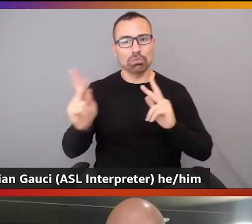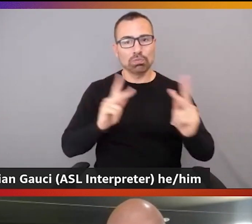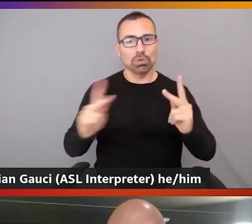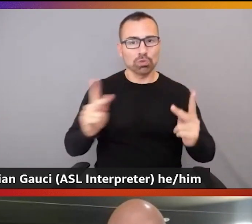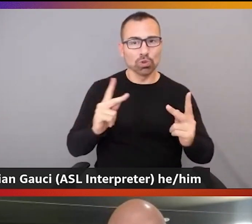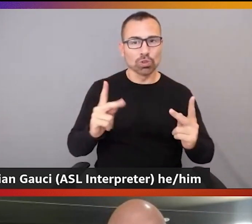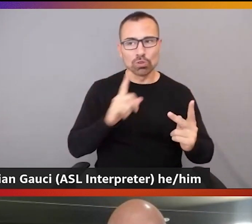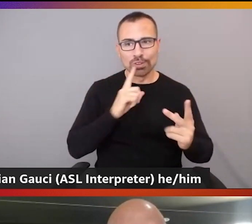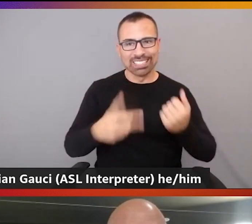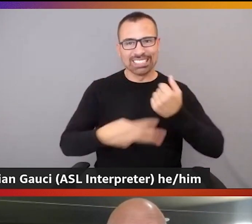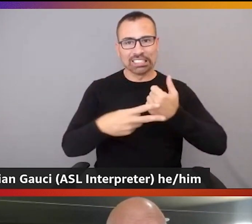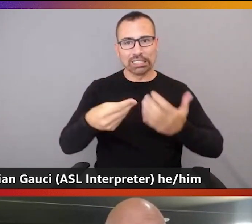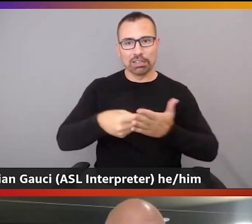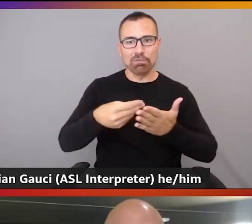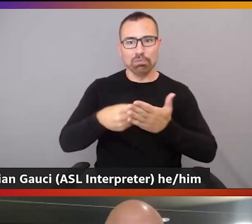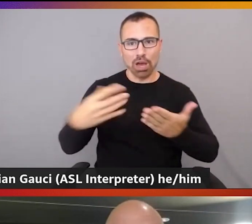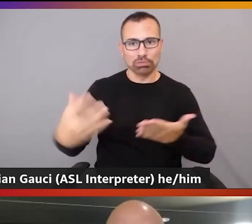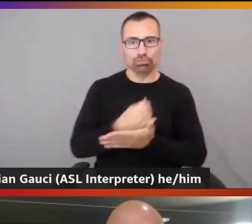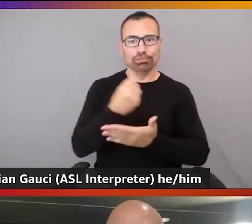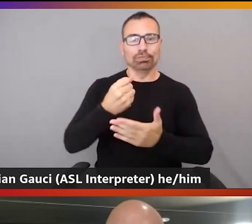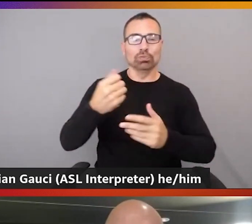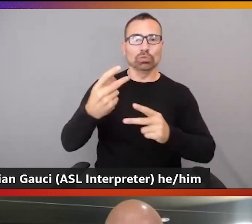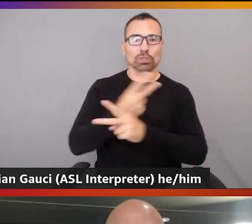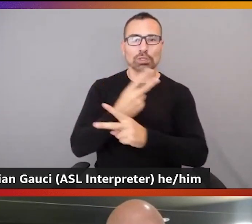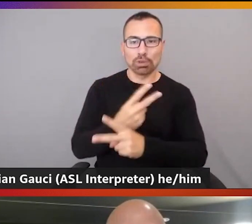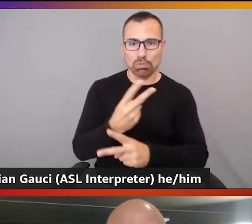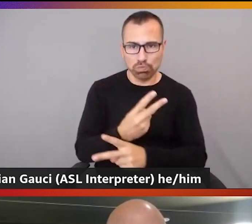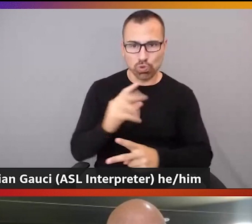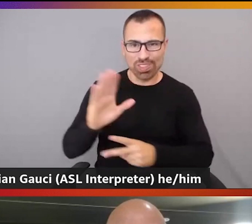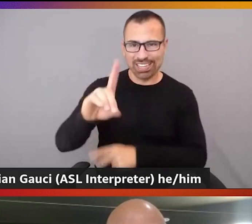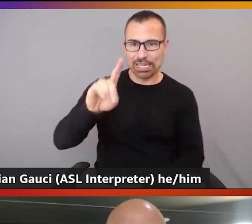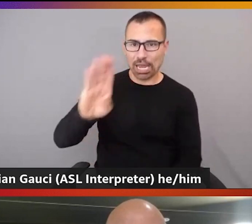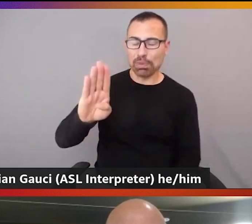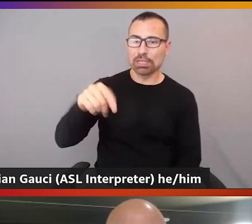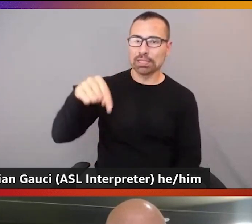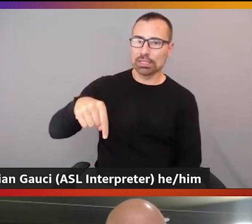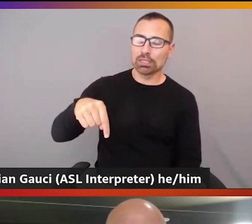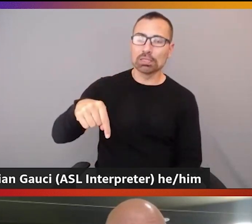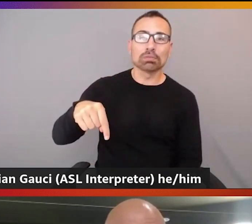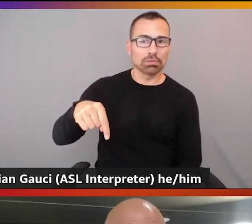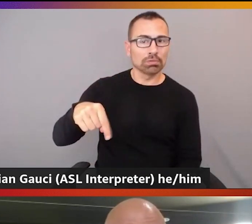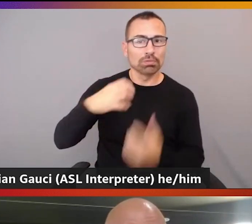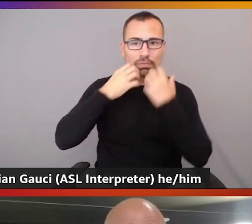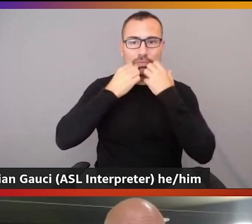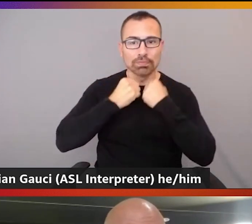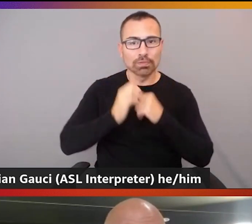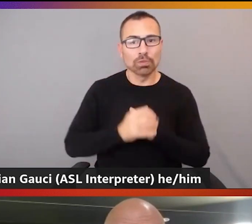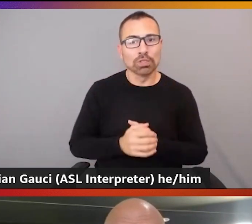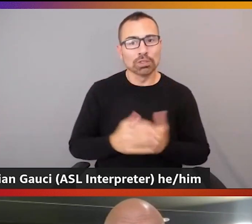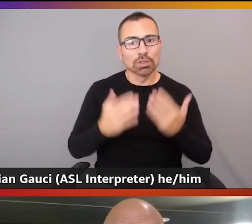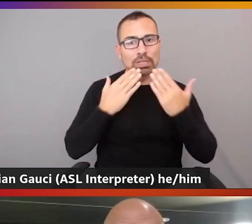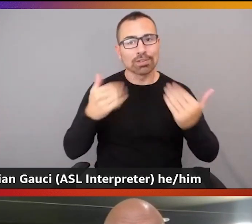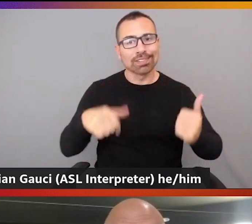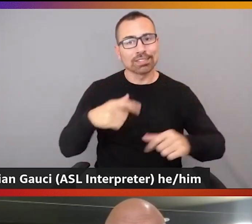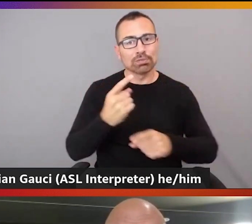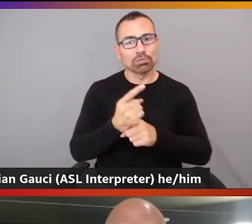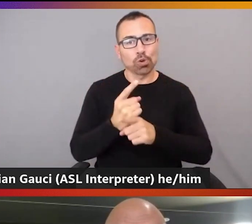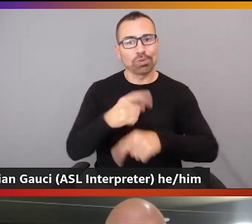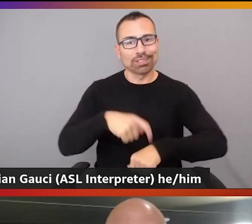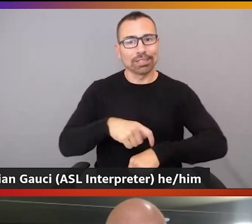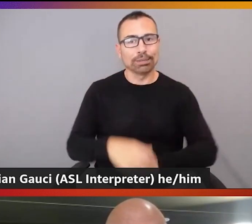cost-effective way of doing compute and running their databases is extremely important. So I think it's very timely.